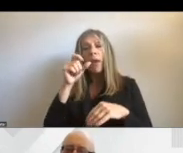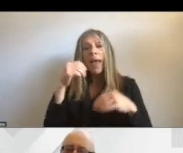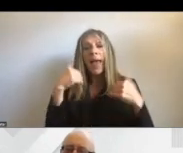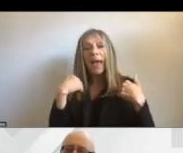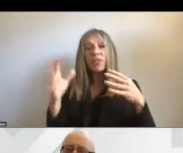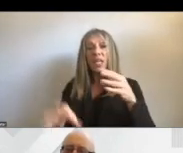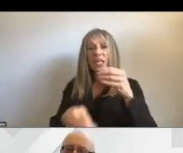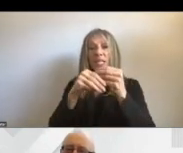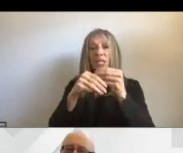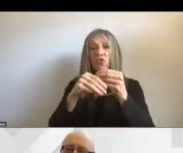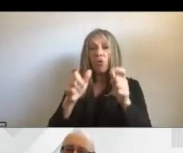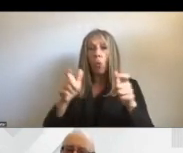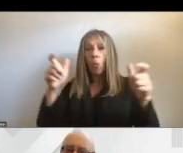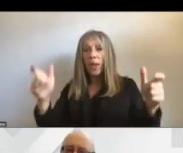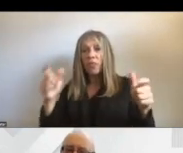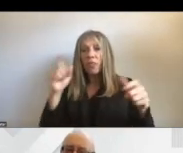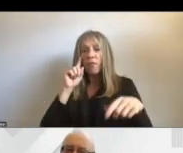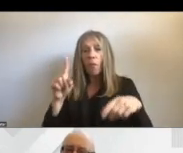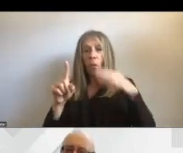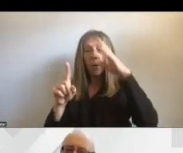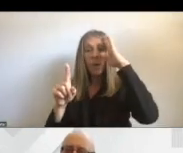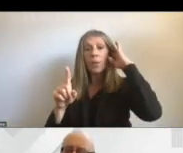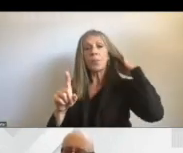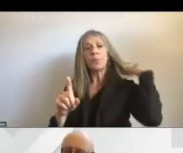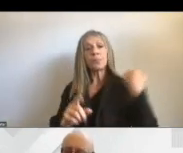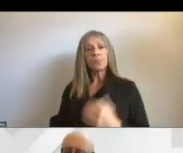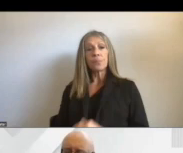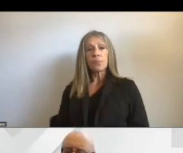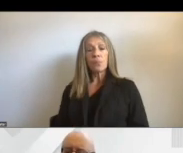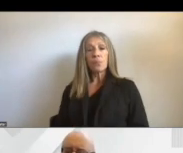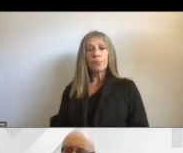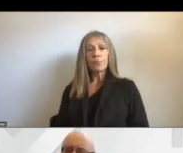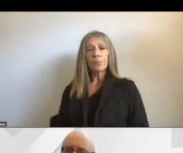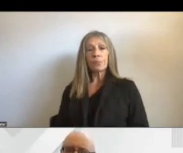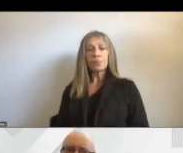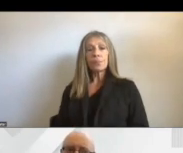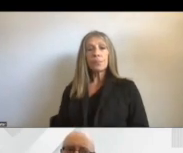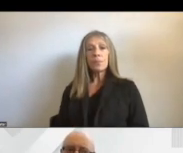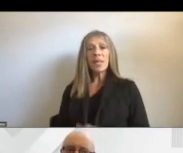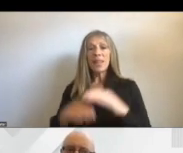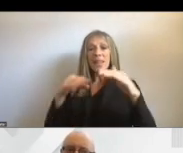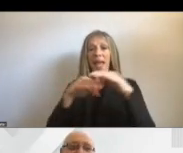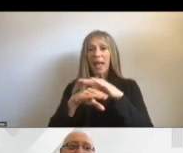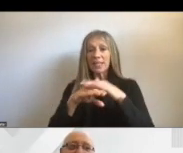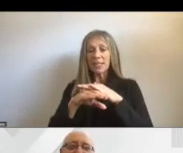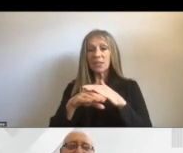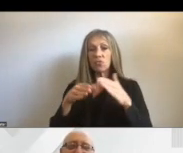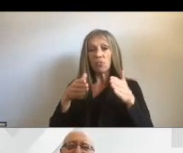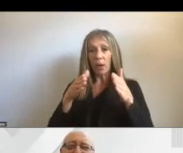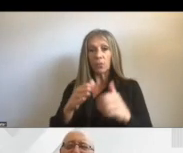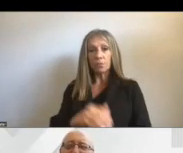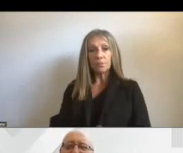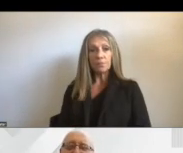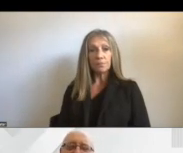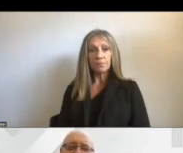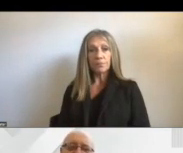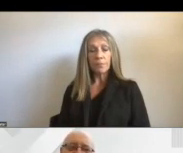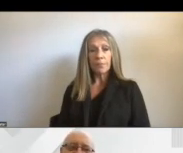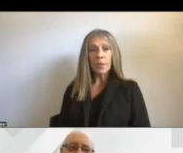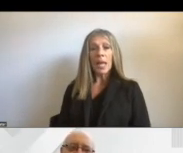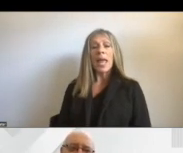inches minimum measured perpendicular to the curb by 60 inches minimum measured parallel to the street. The